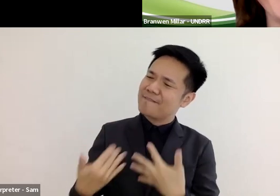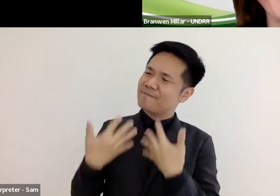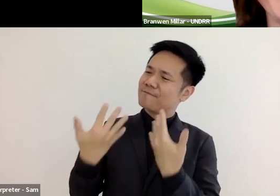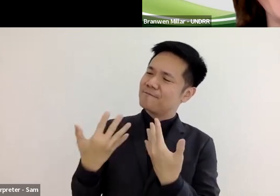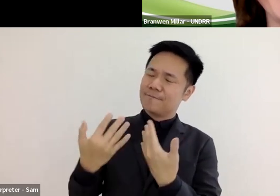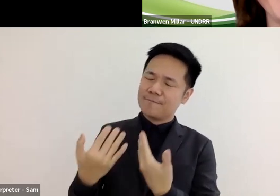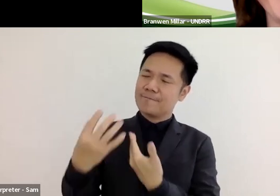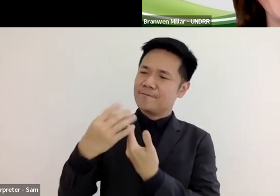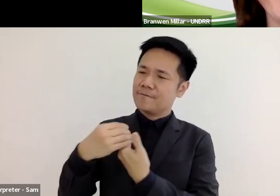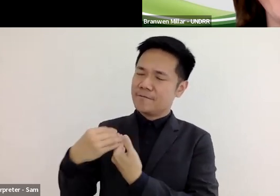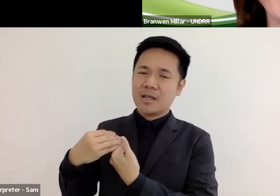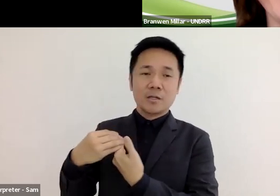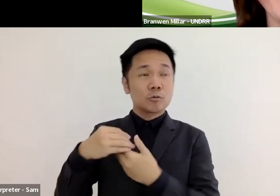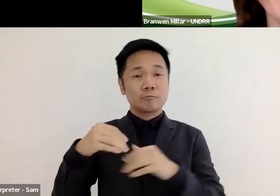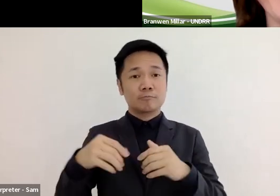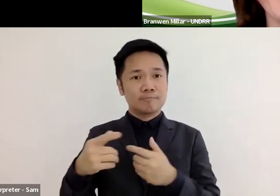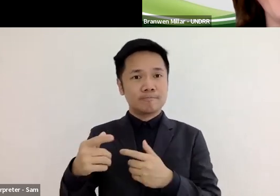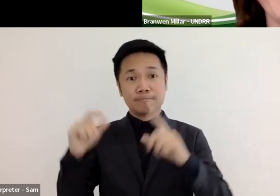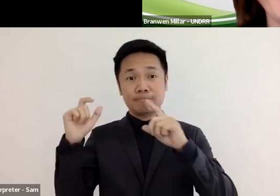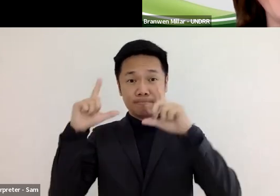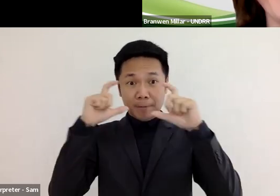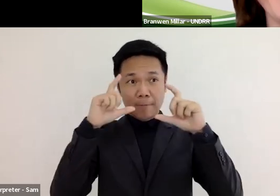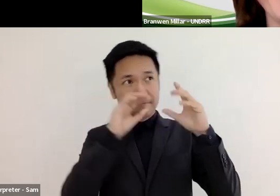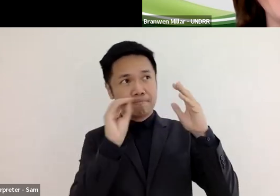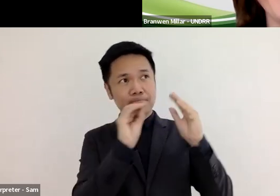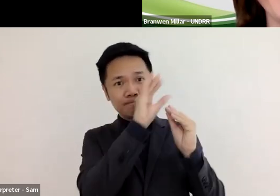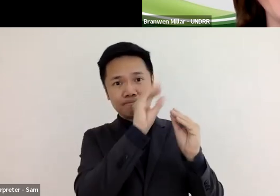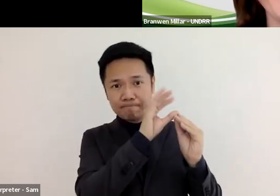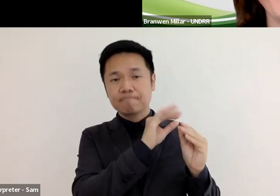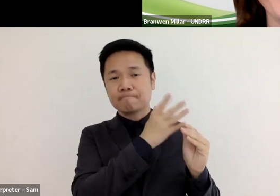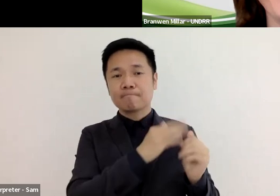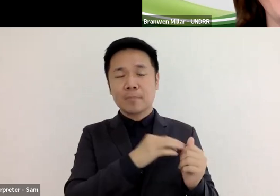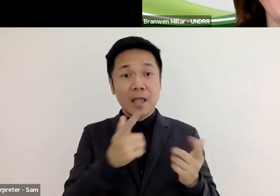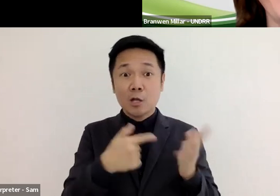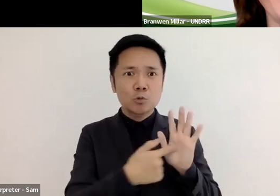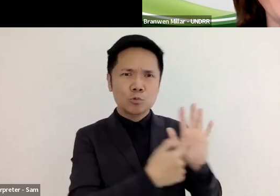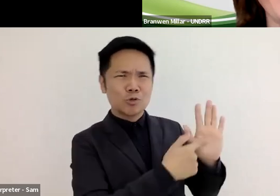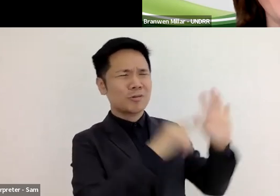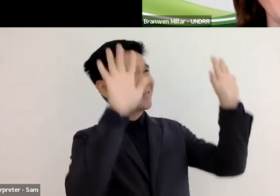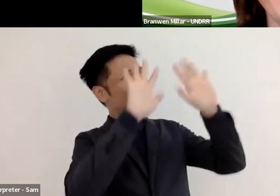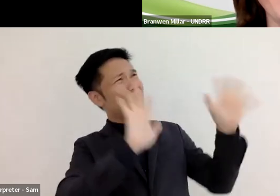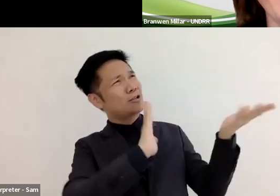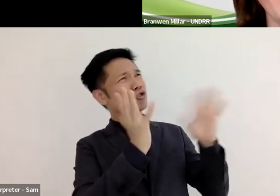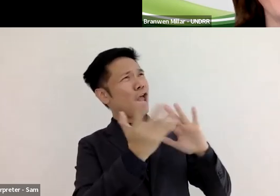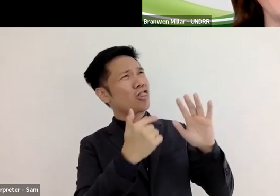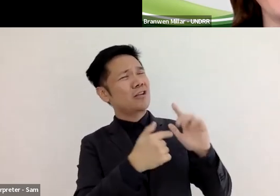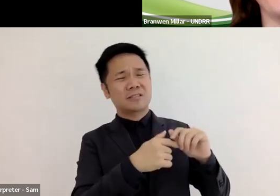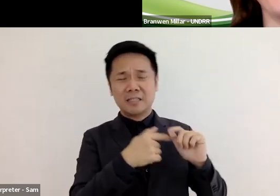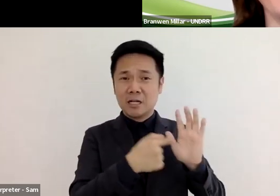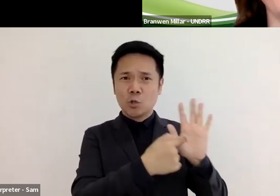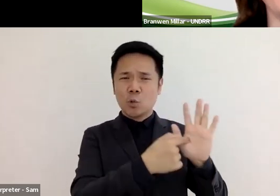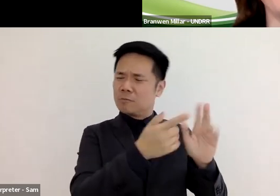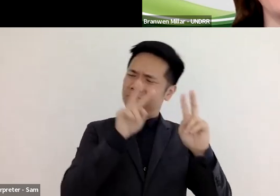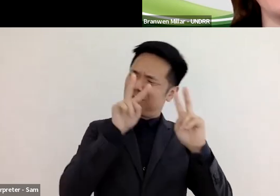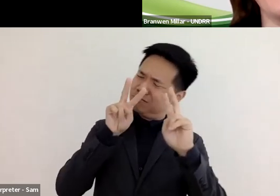their photographing. This method helps to simplify the issue of climate change and create an understanding of this